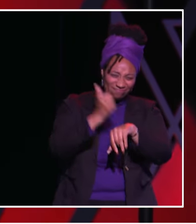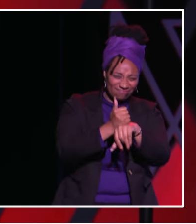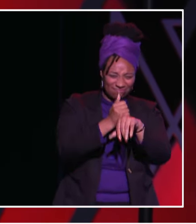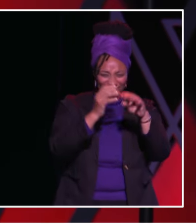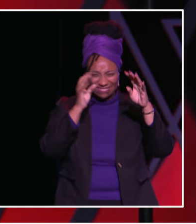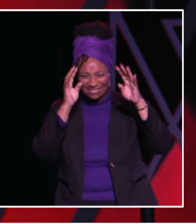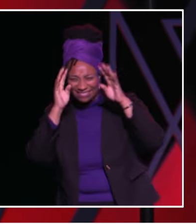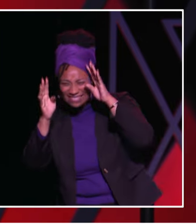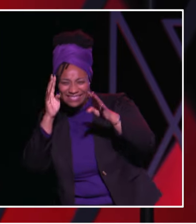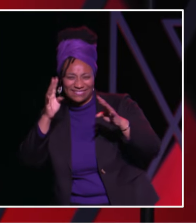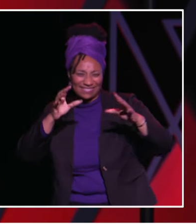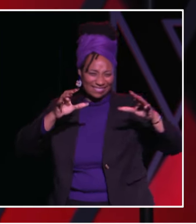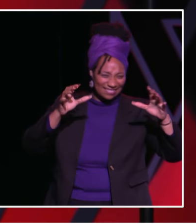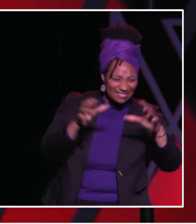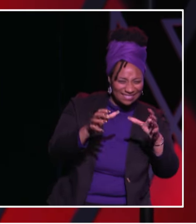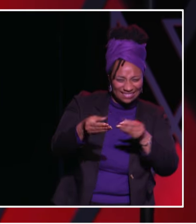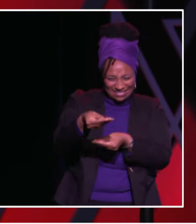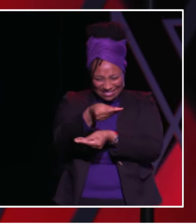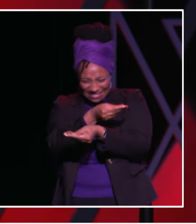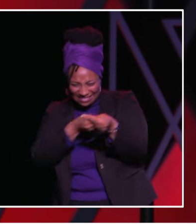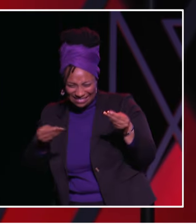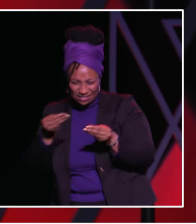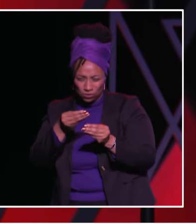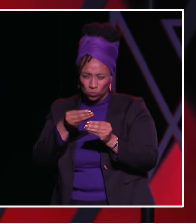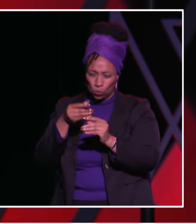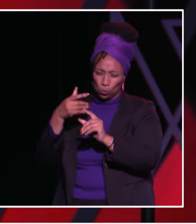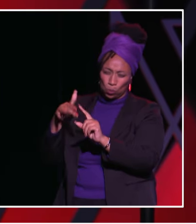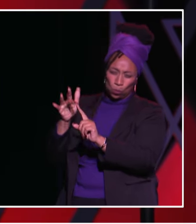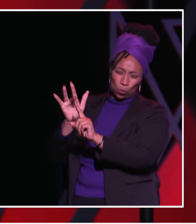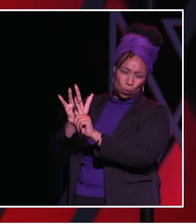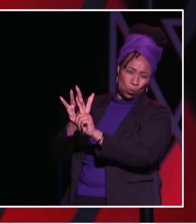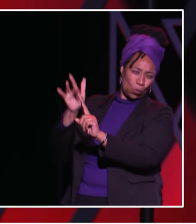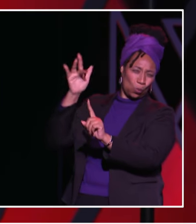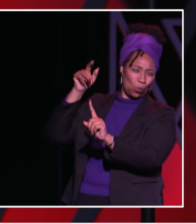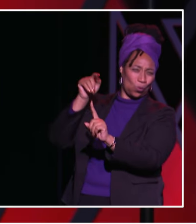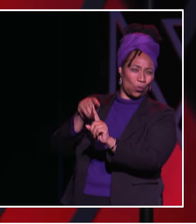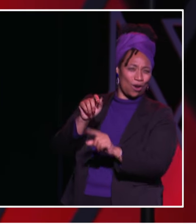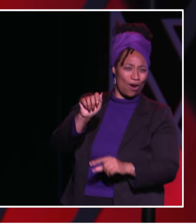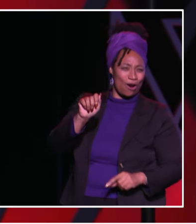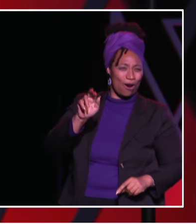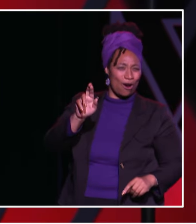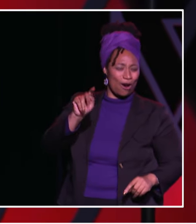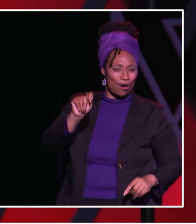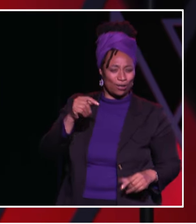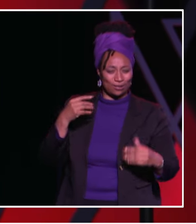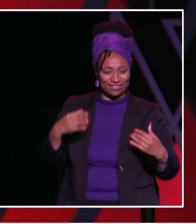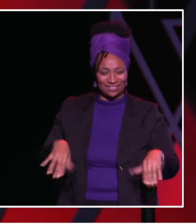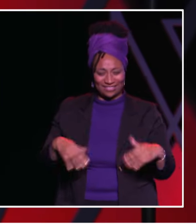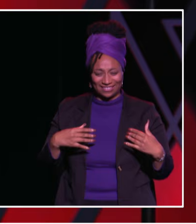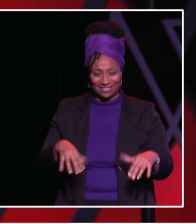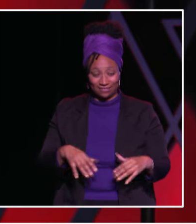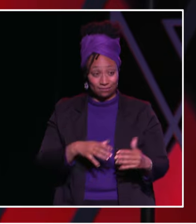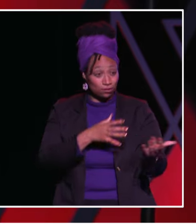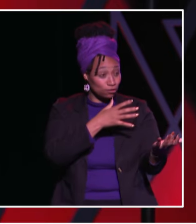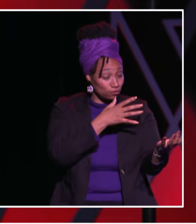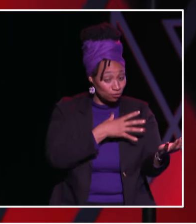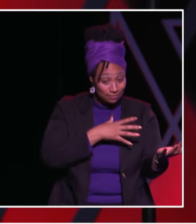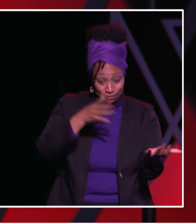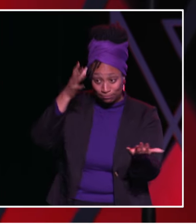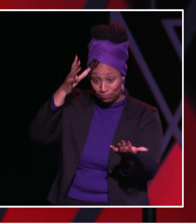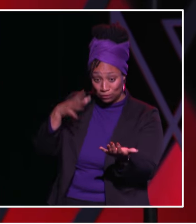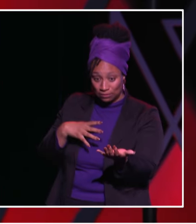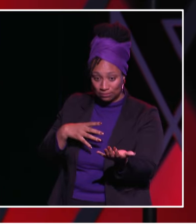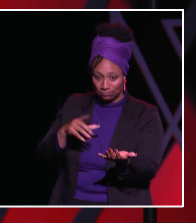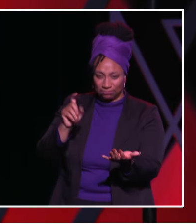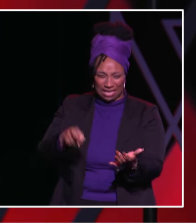arts remain at the center of our city's growth. Ladies and gentlemen, a huge round of applause for the mayor of